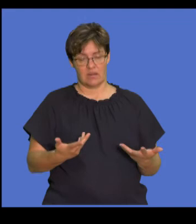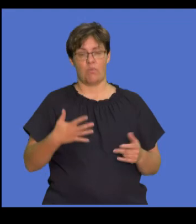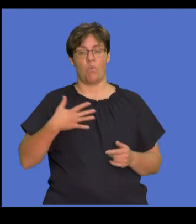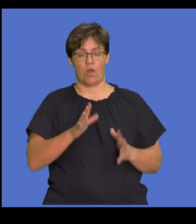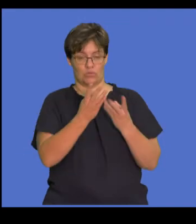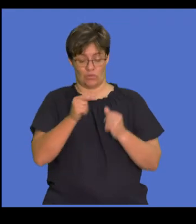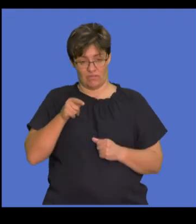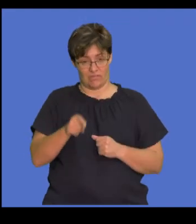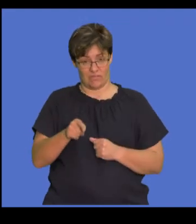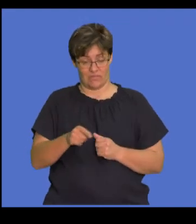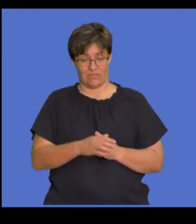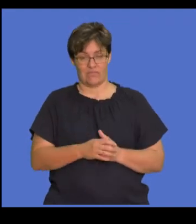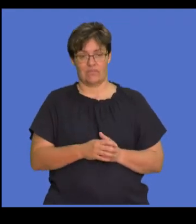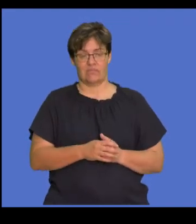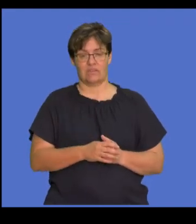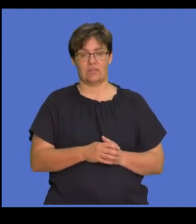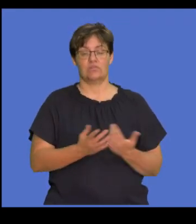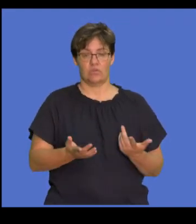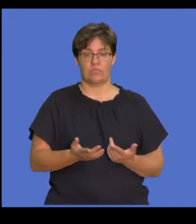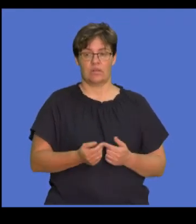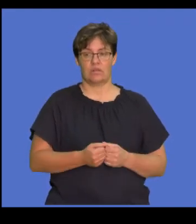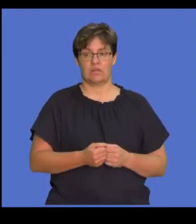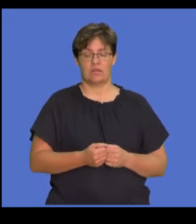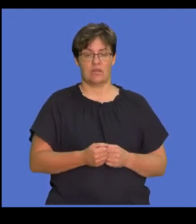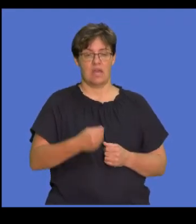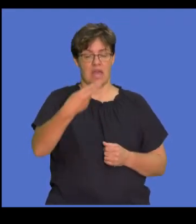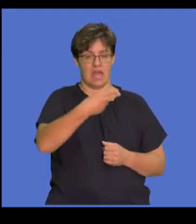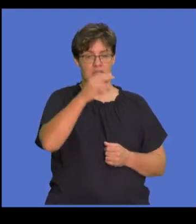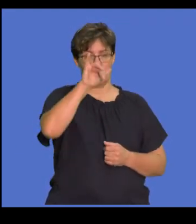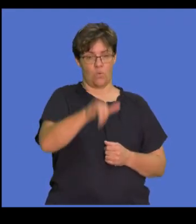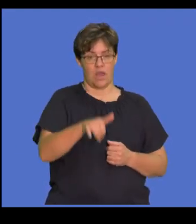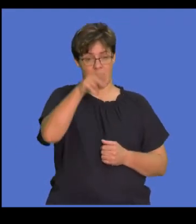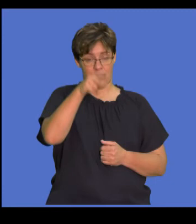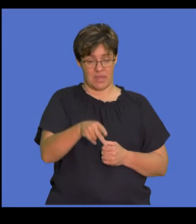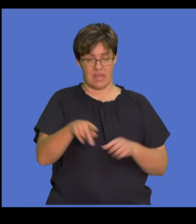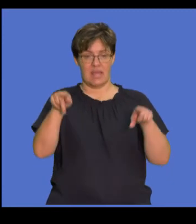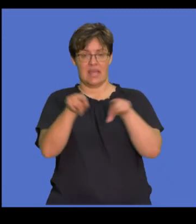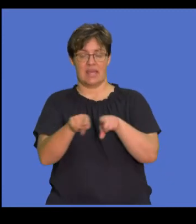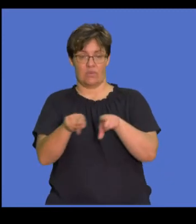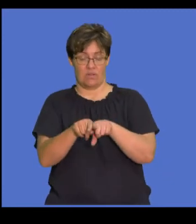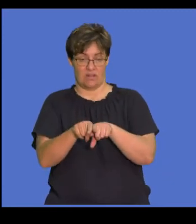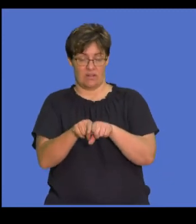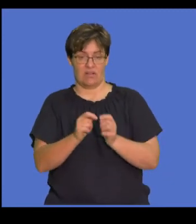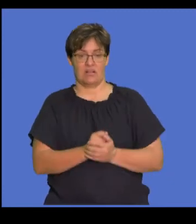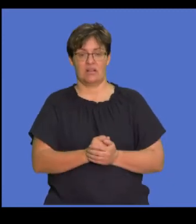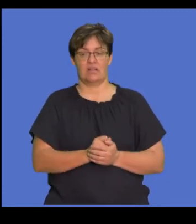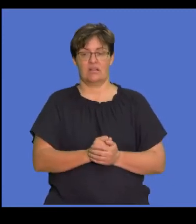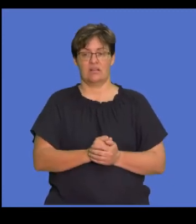then I will want to solve for it. So this will be HYP is equals